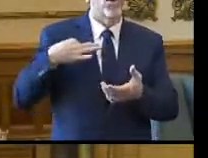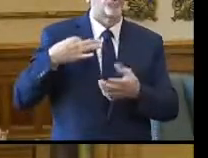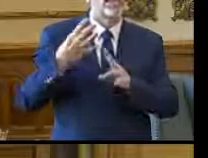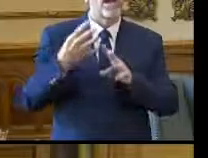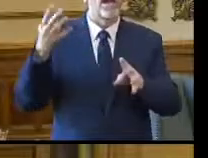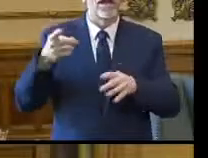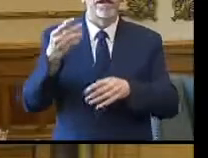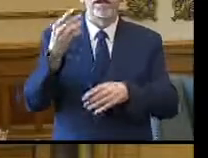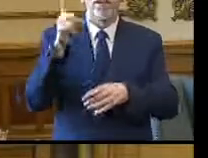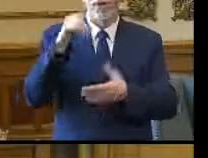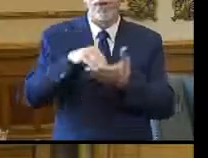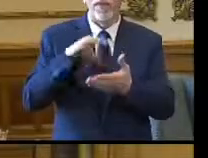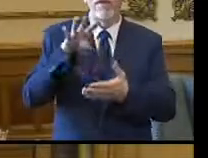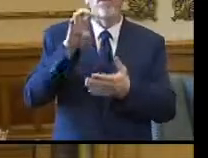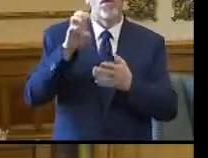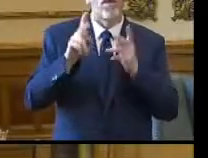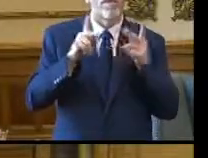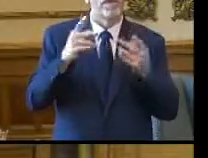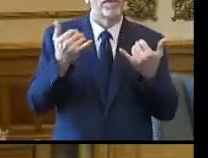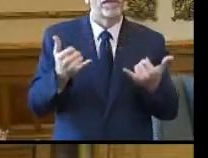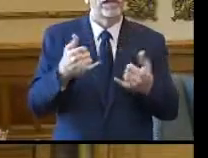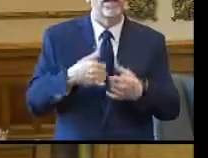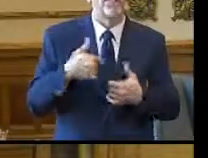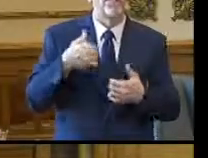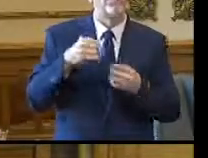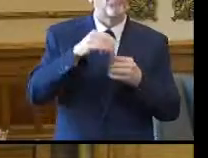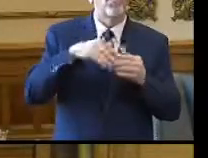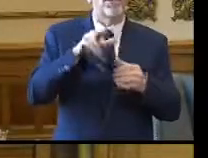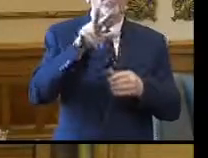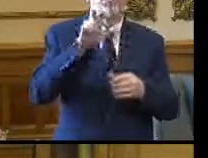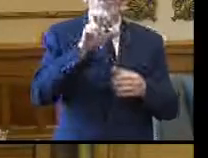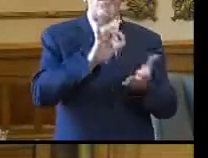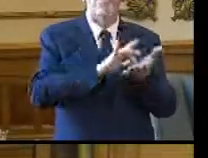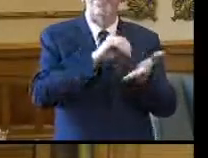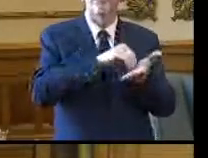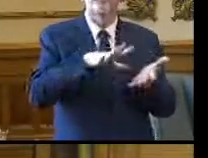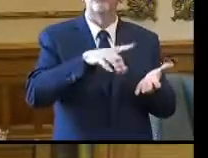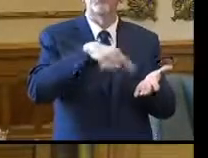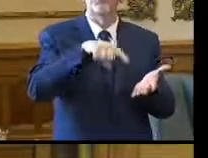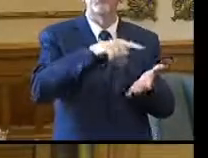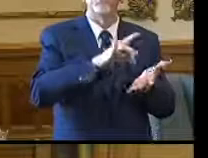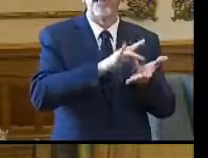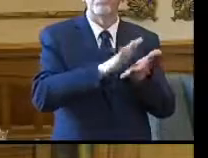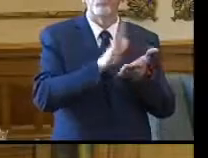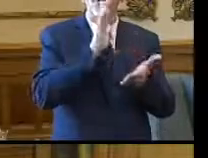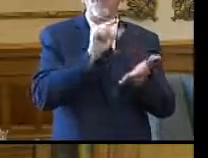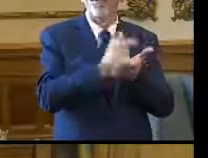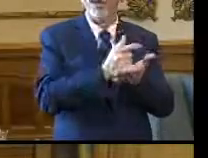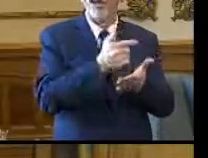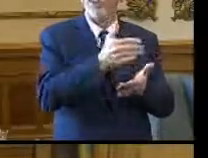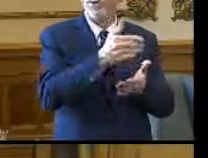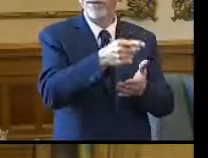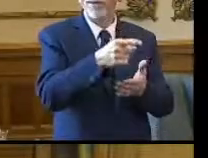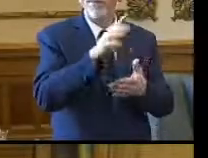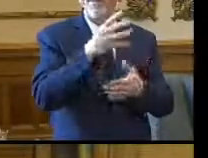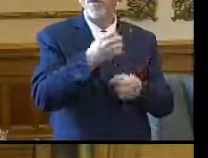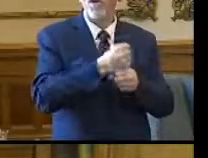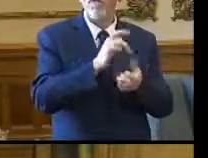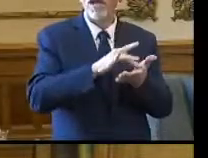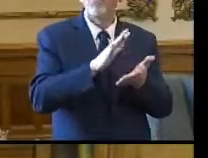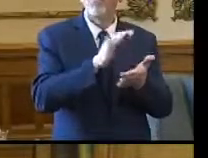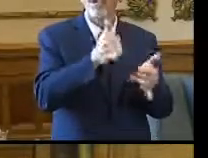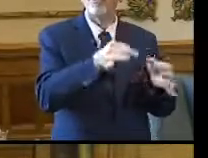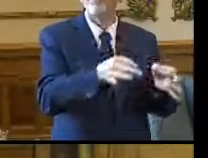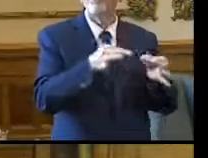been 1,400 individuals now. We have over 300 medical students. The medical school is graduating their fourth-year medical students